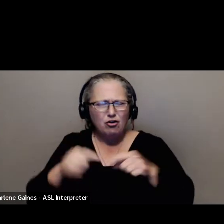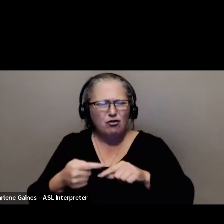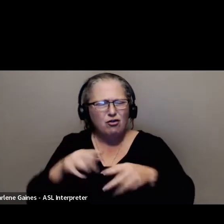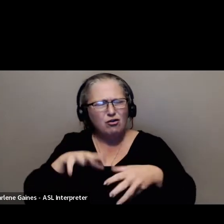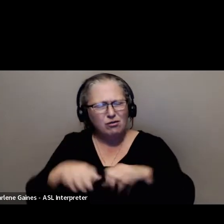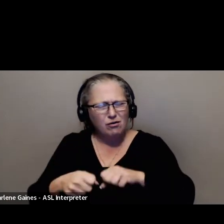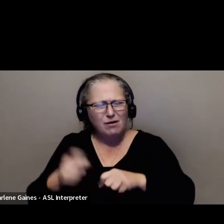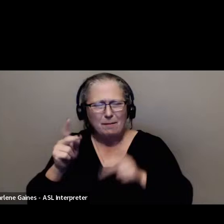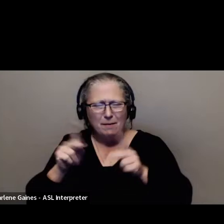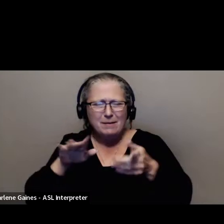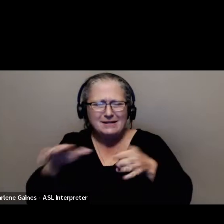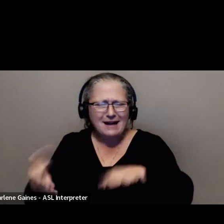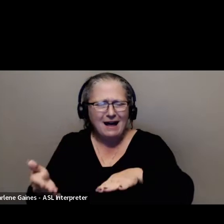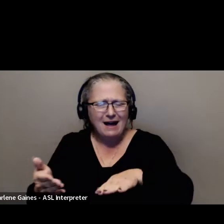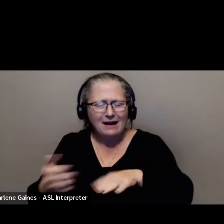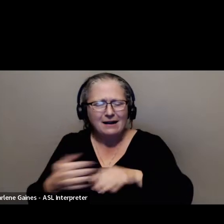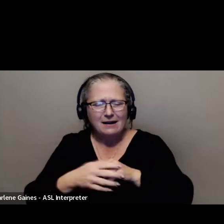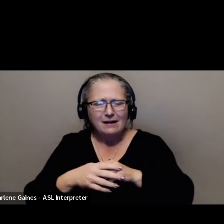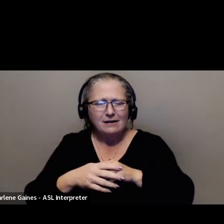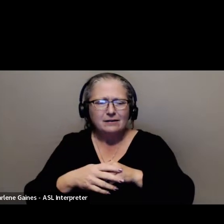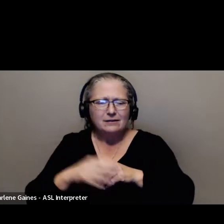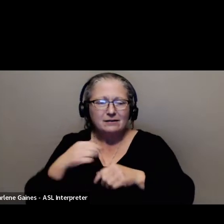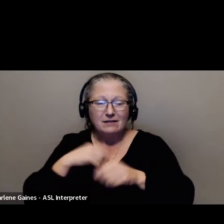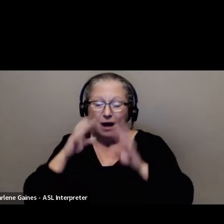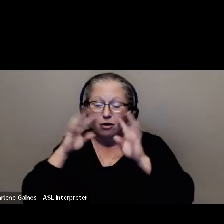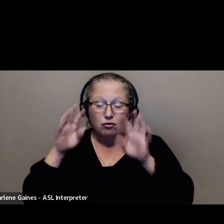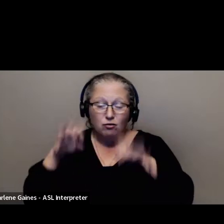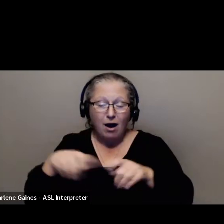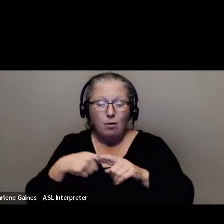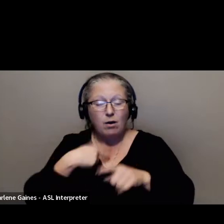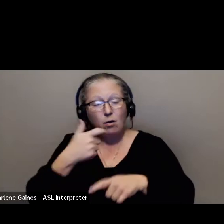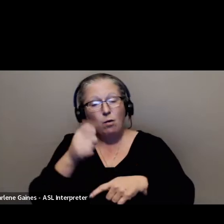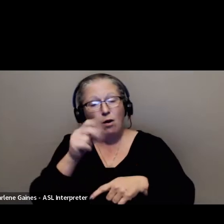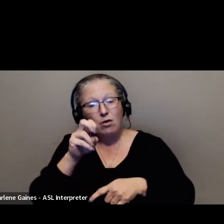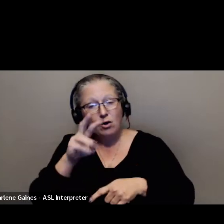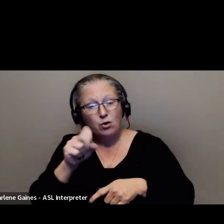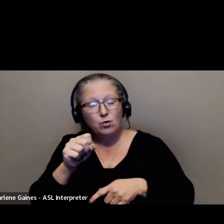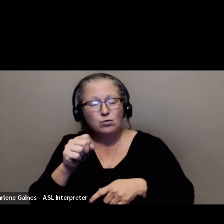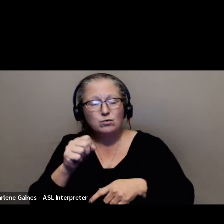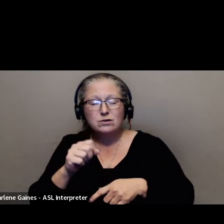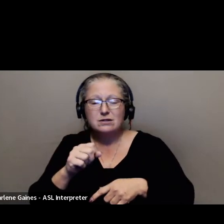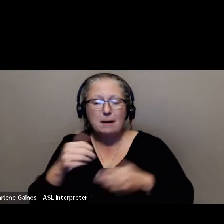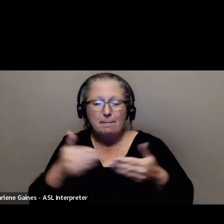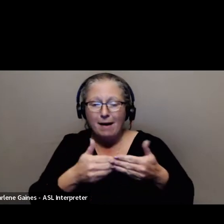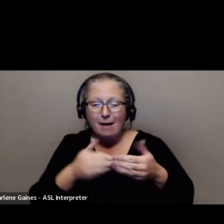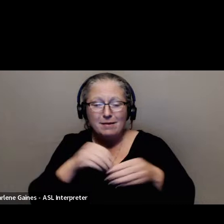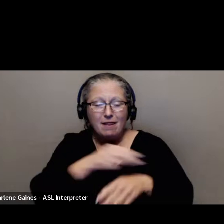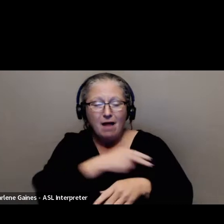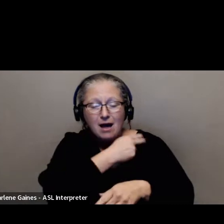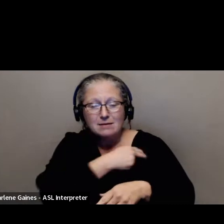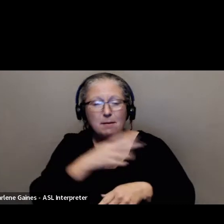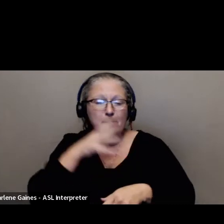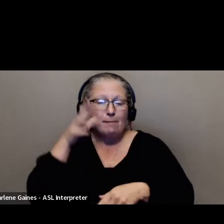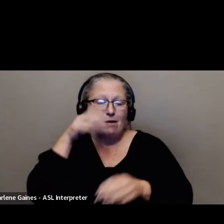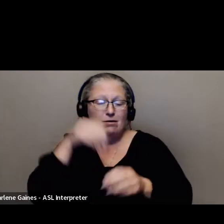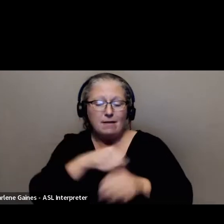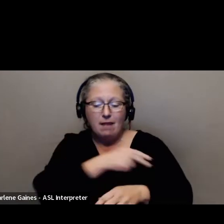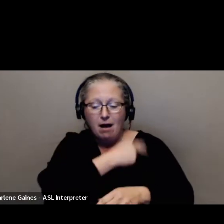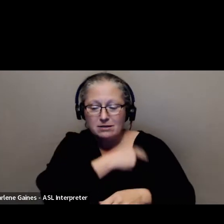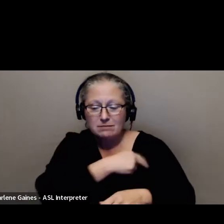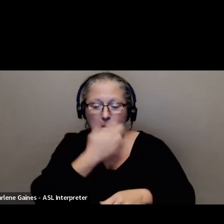are dying. And I cry when I put the news on. I see that there's babies in the hospital, there's parents in the